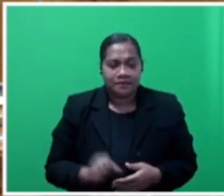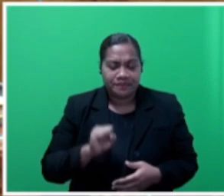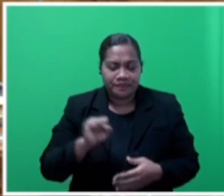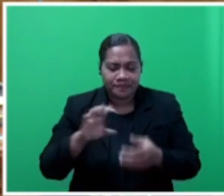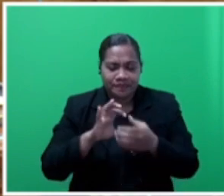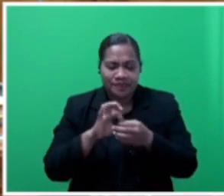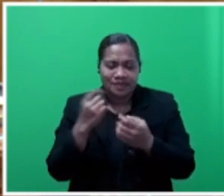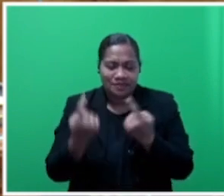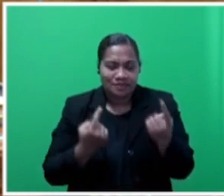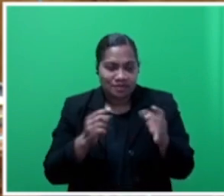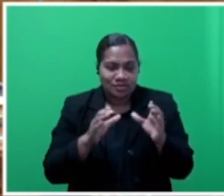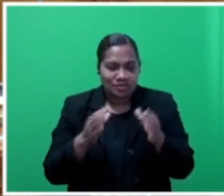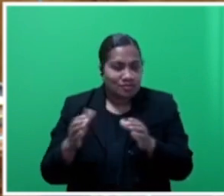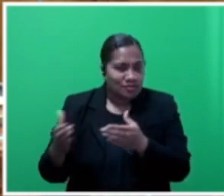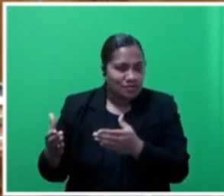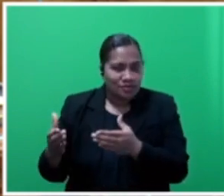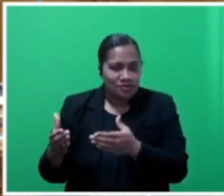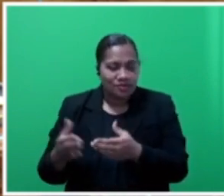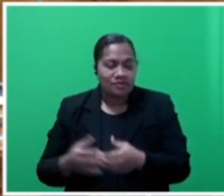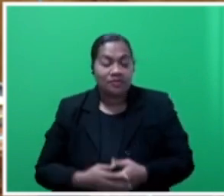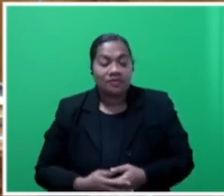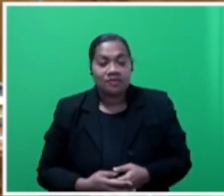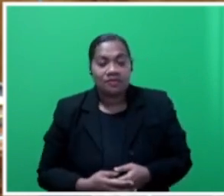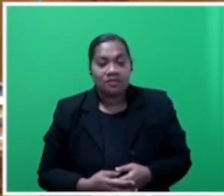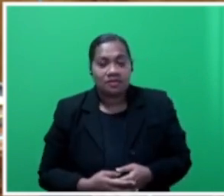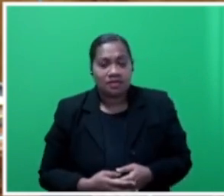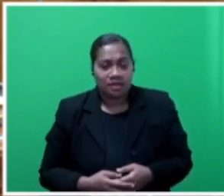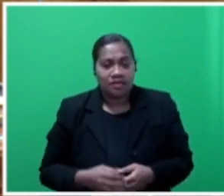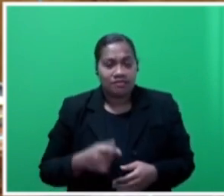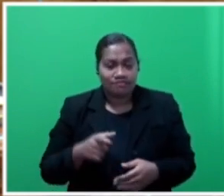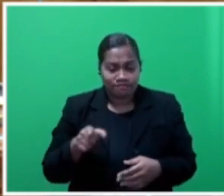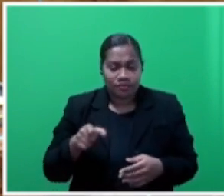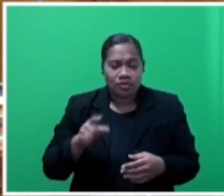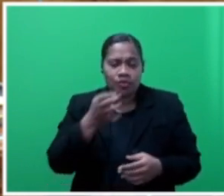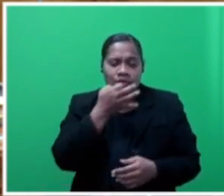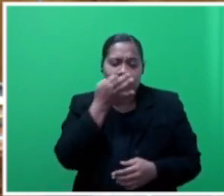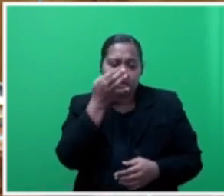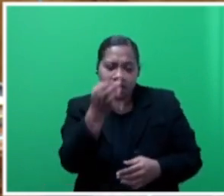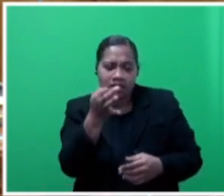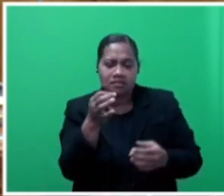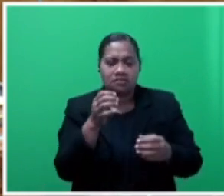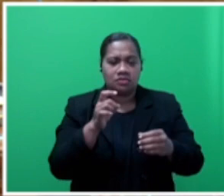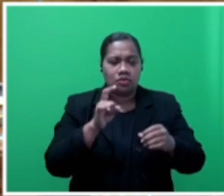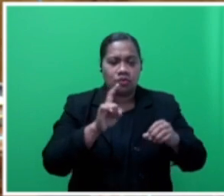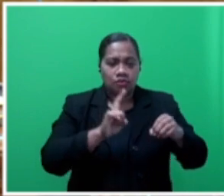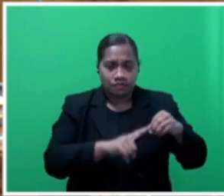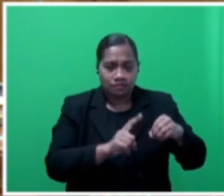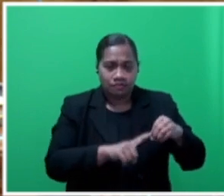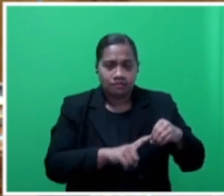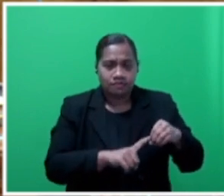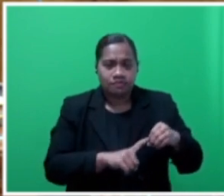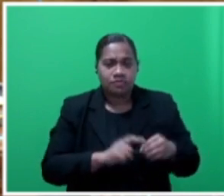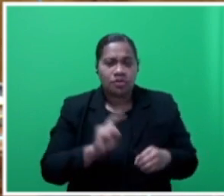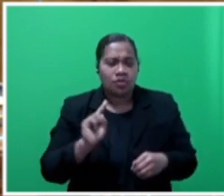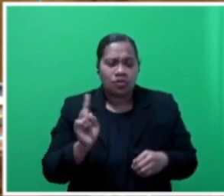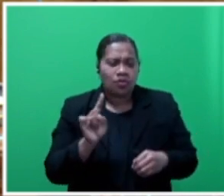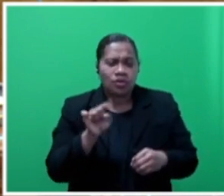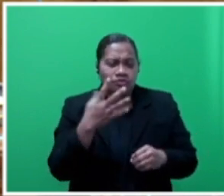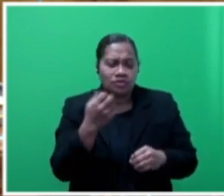interest. Particularly, they will be asking the fundamental question on what is there for